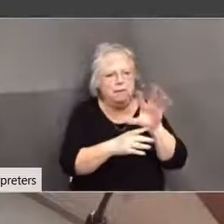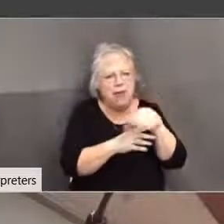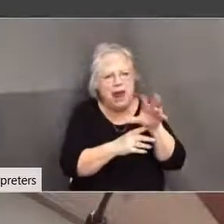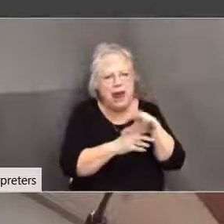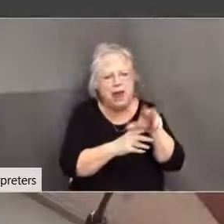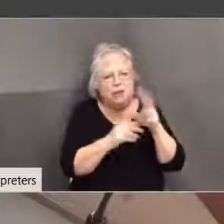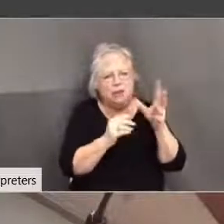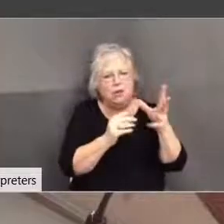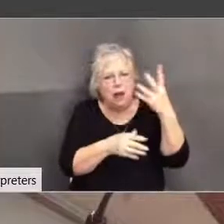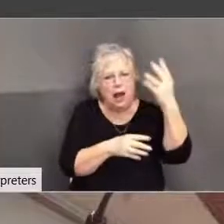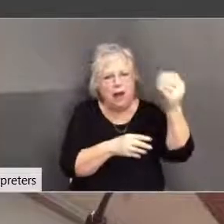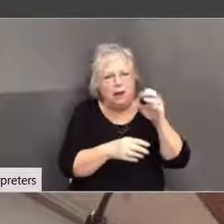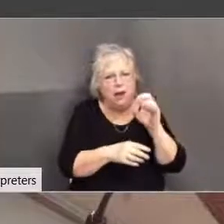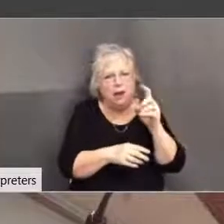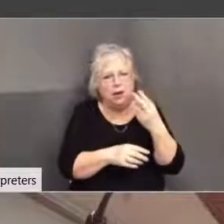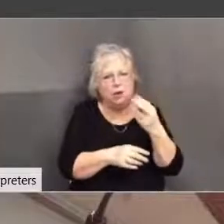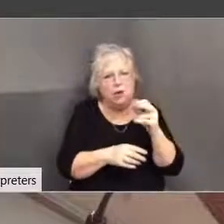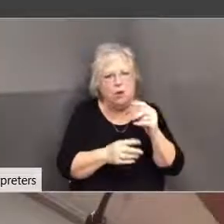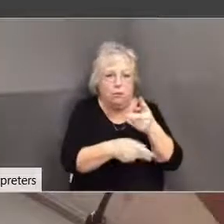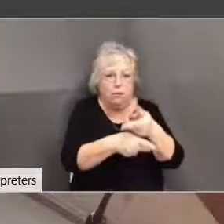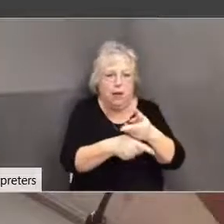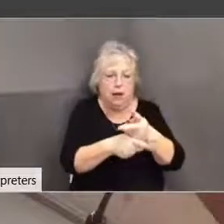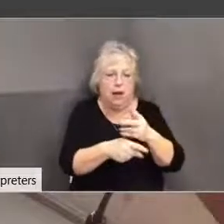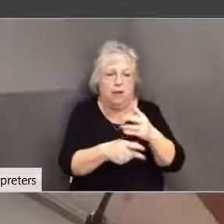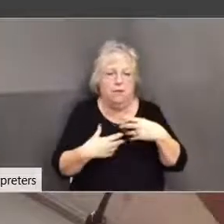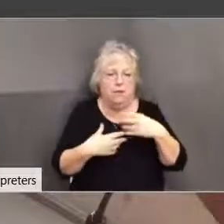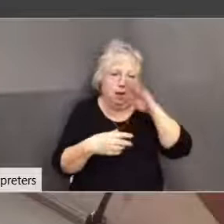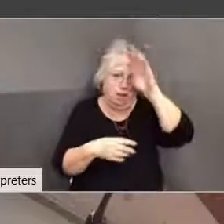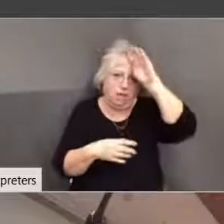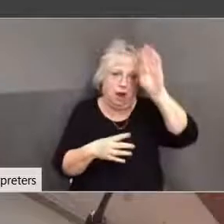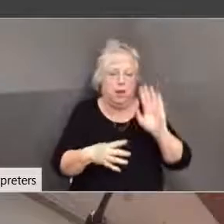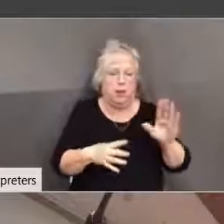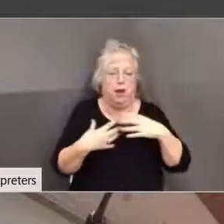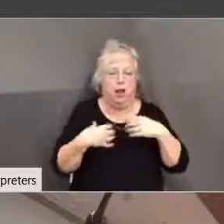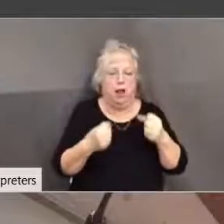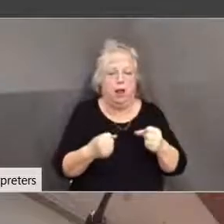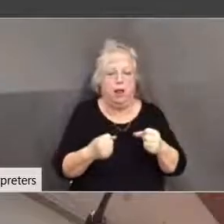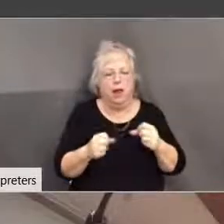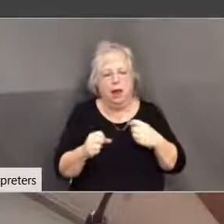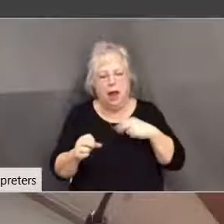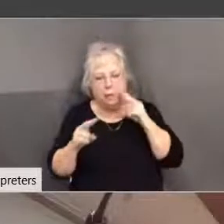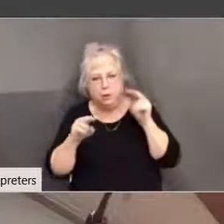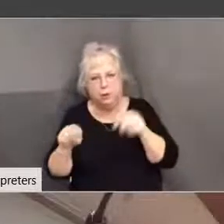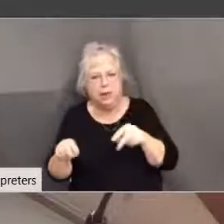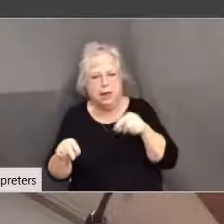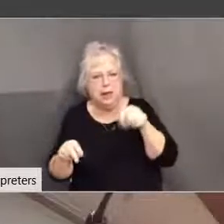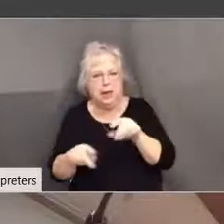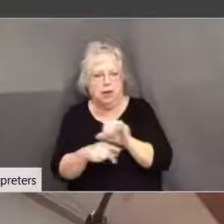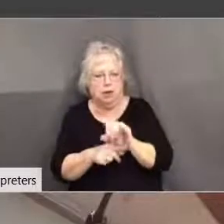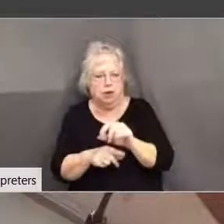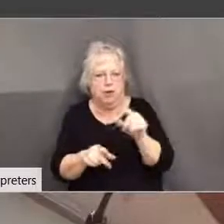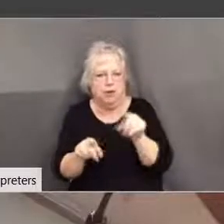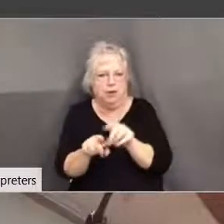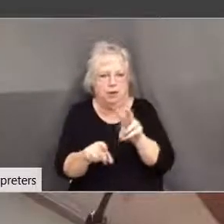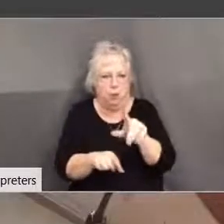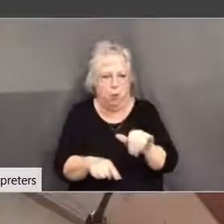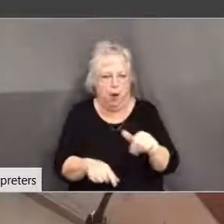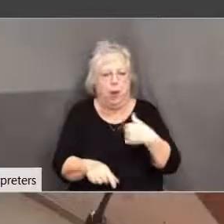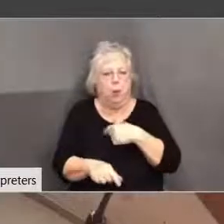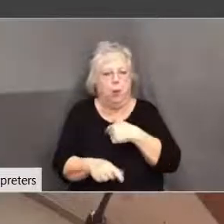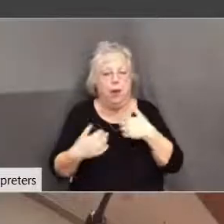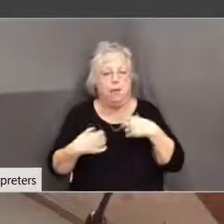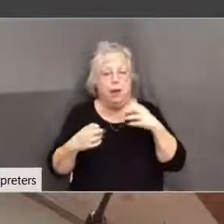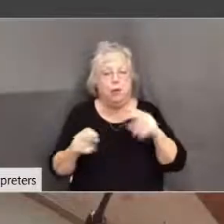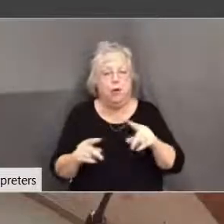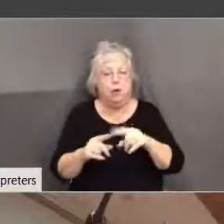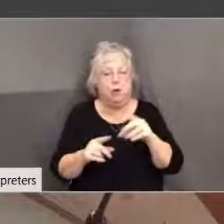firemen. I look at this the same way. We have the opportunity to do something that's different.